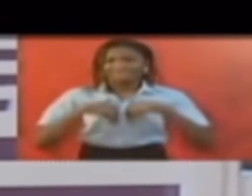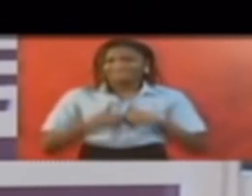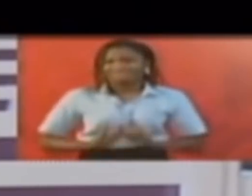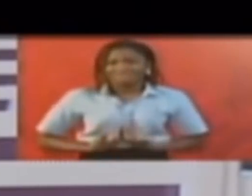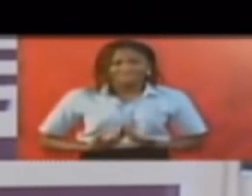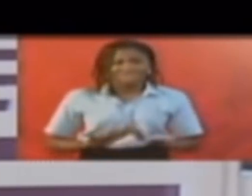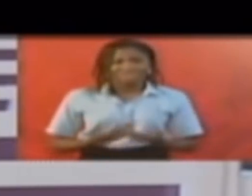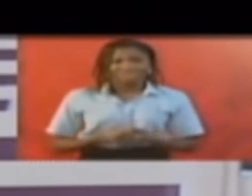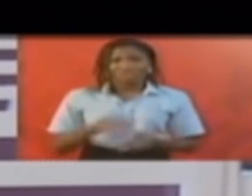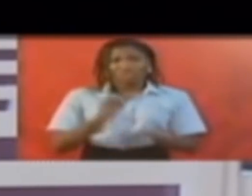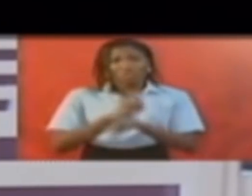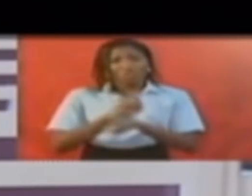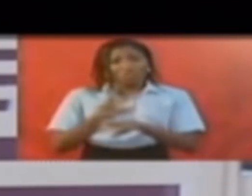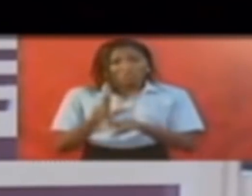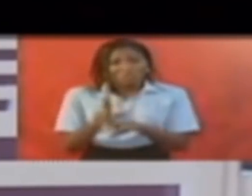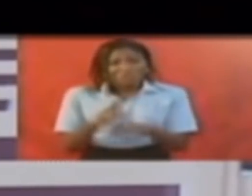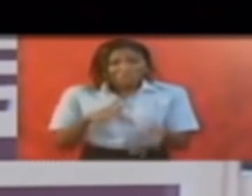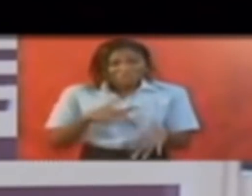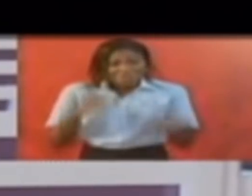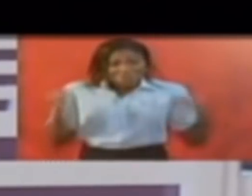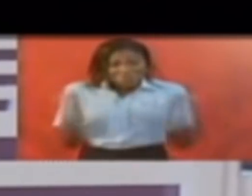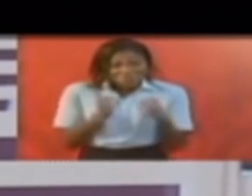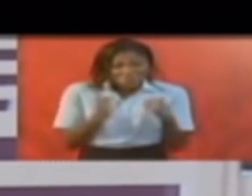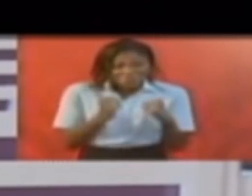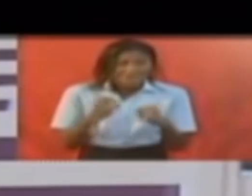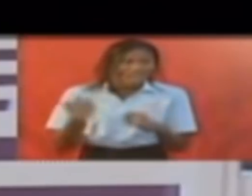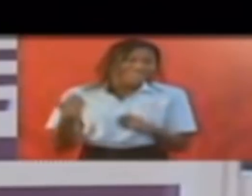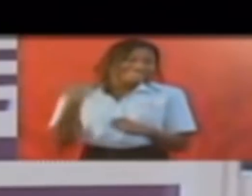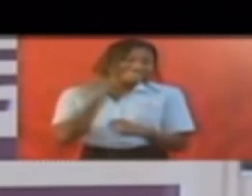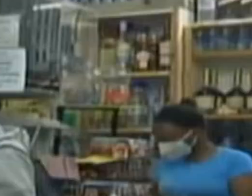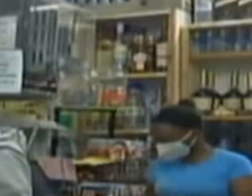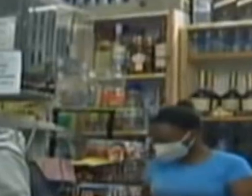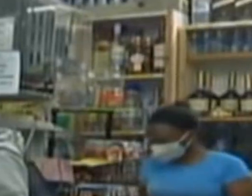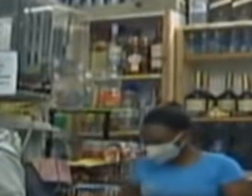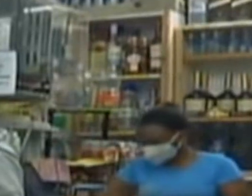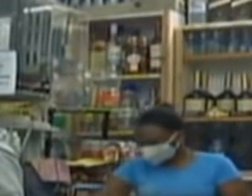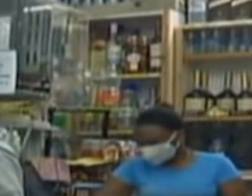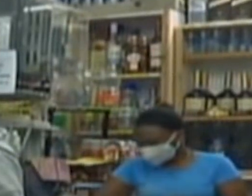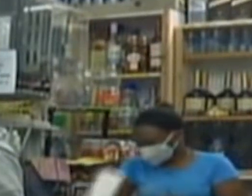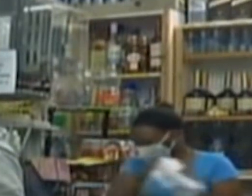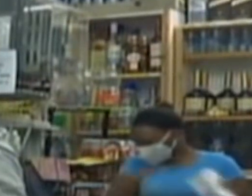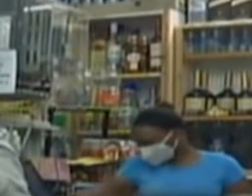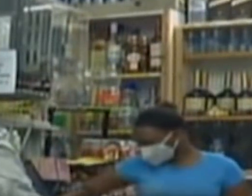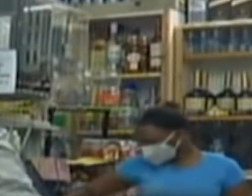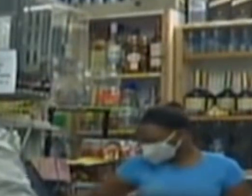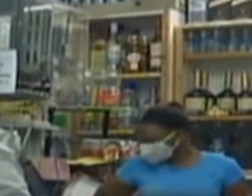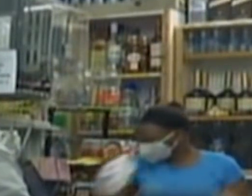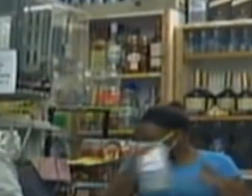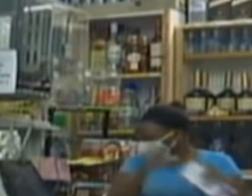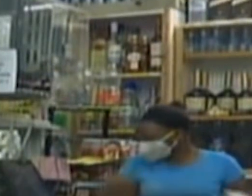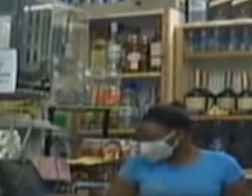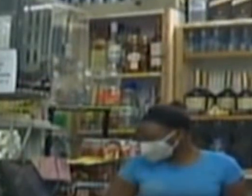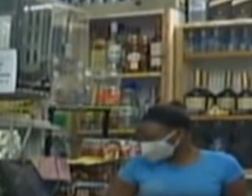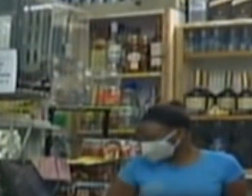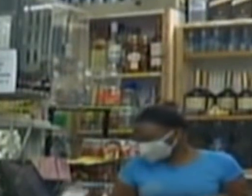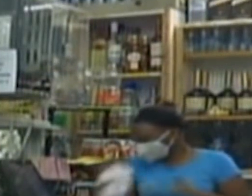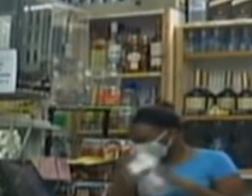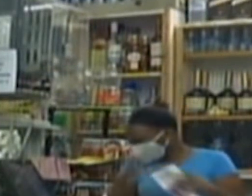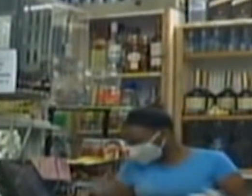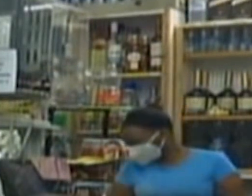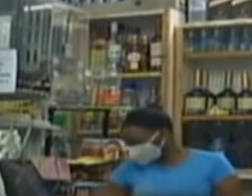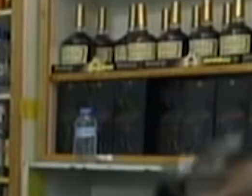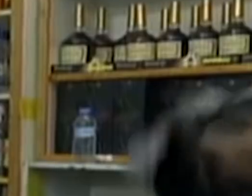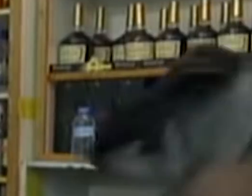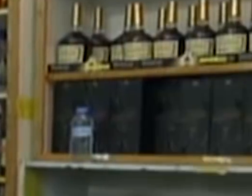persistent fever, as well as chest pain or discomfort. Home quarantined COVID-19 patients were also reminded not to drop